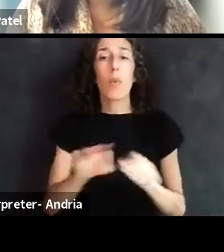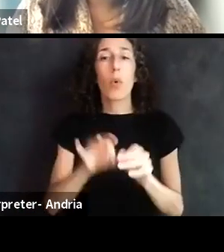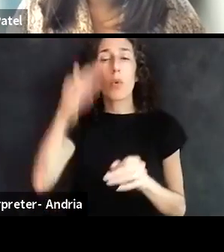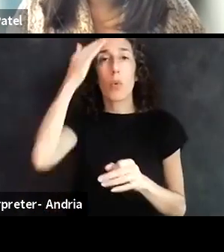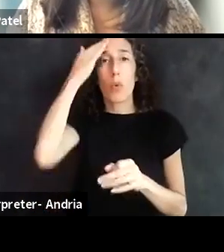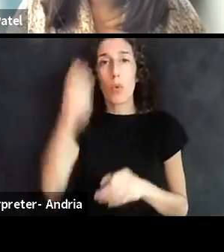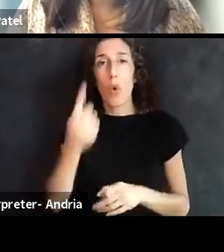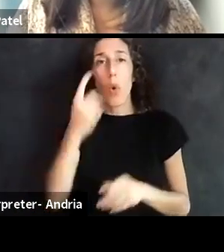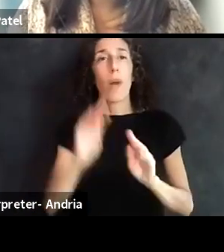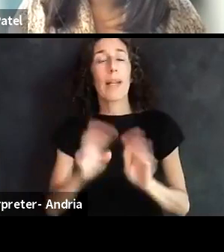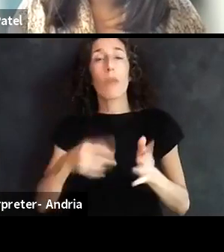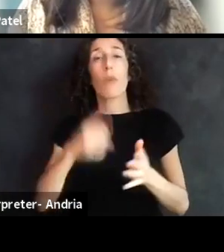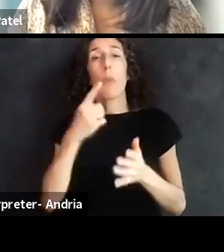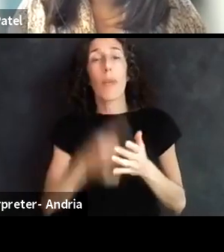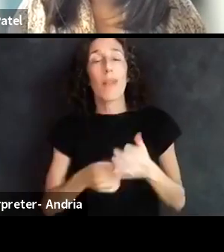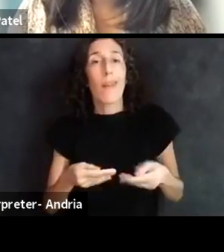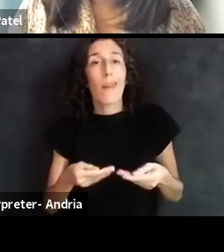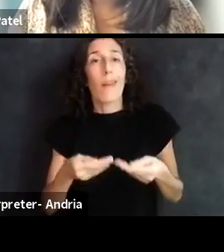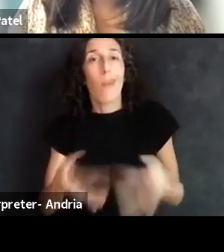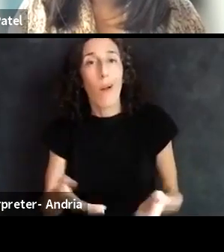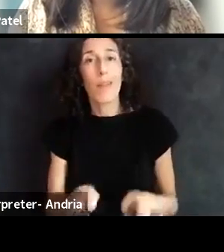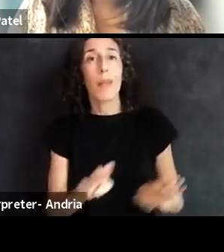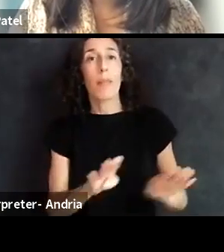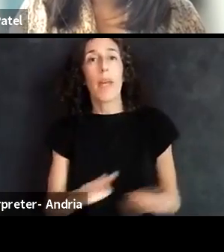what you want to go after to treat it.